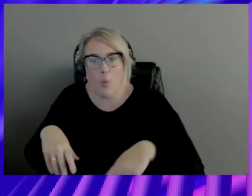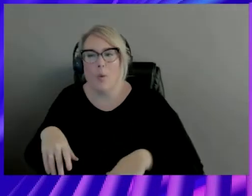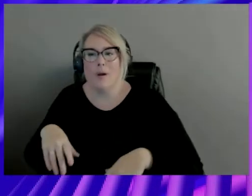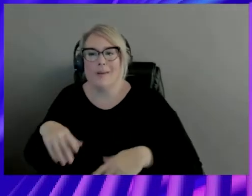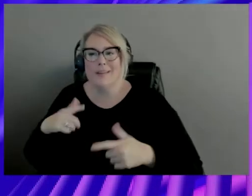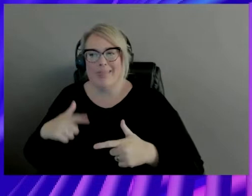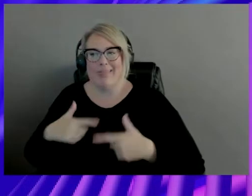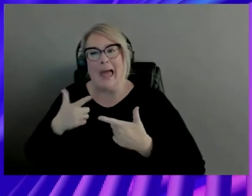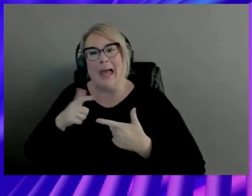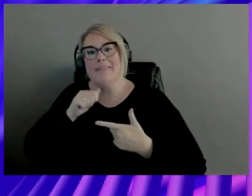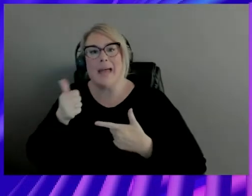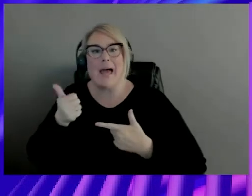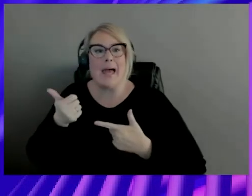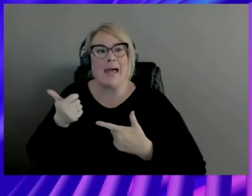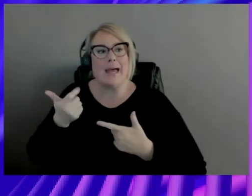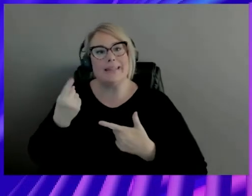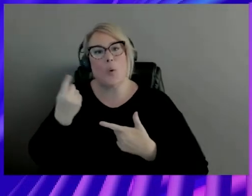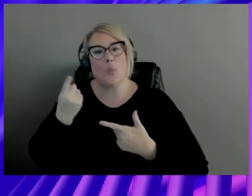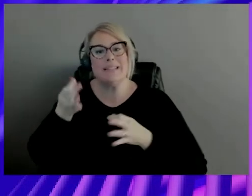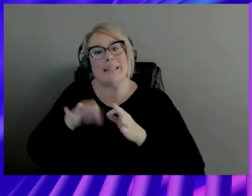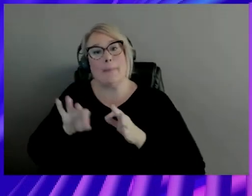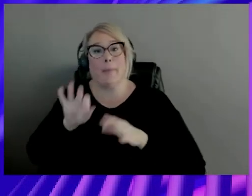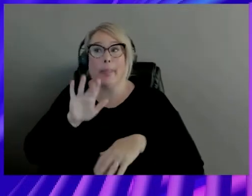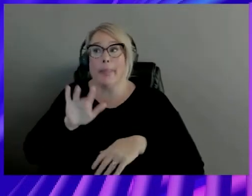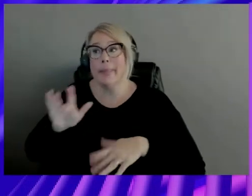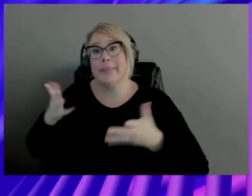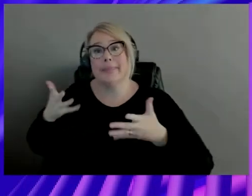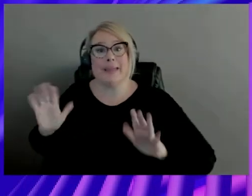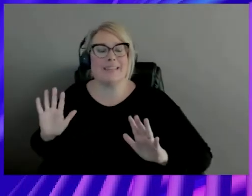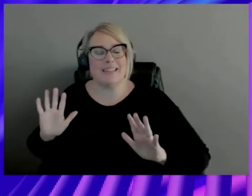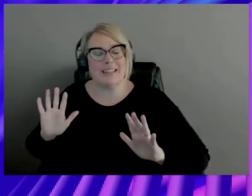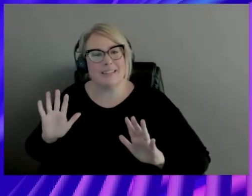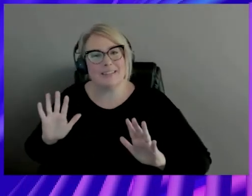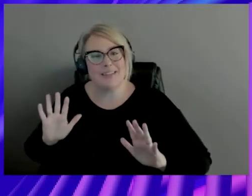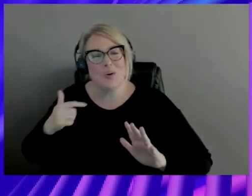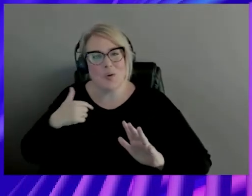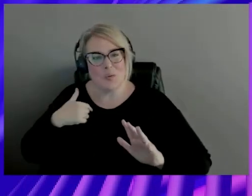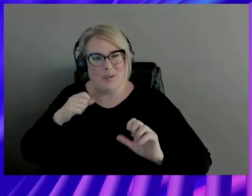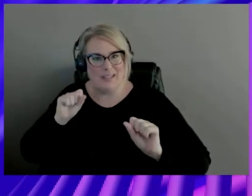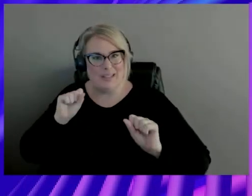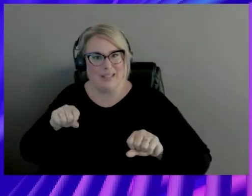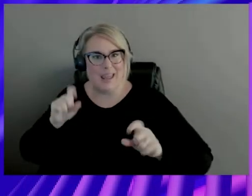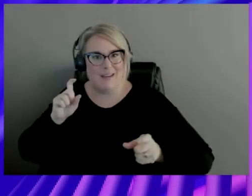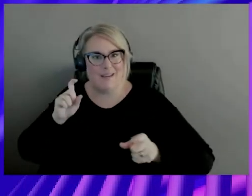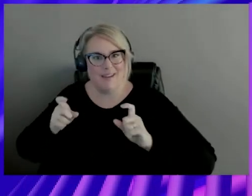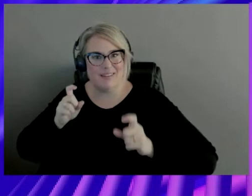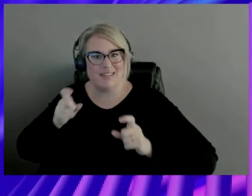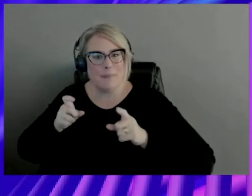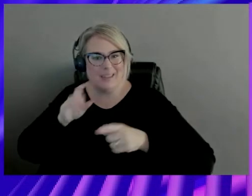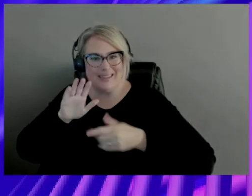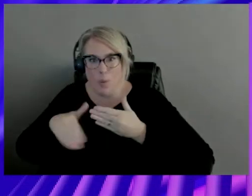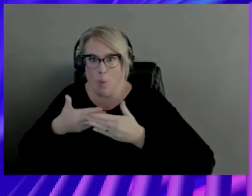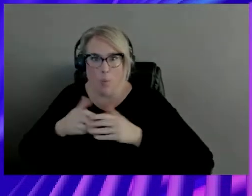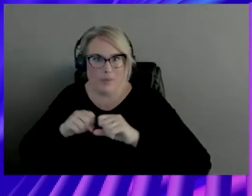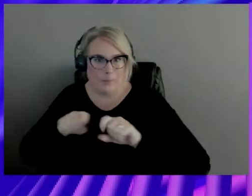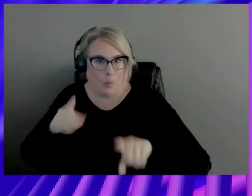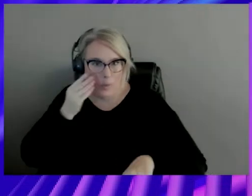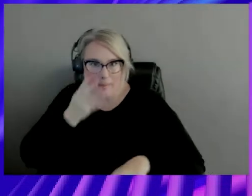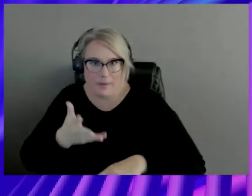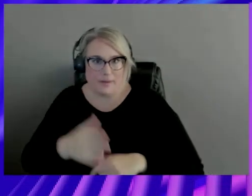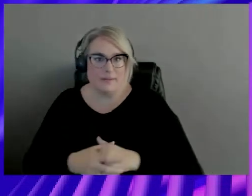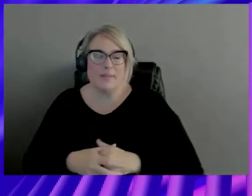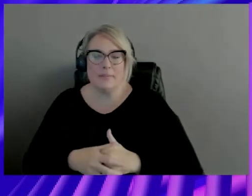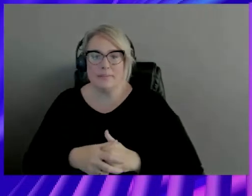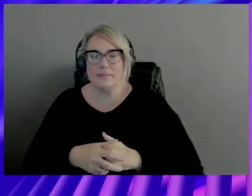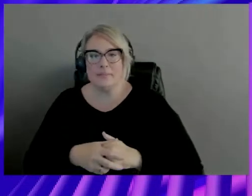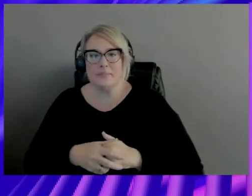simple, happy path, right? So we do have ways to actually customize this whole deployment. So let's talk about